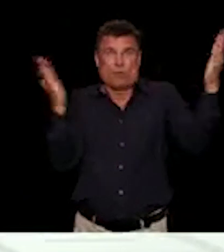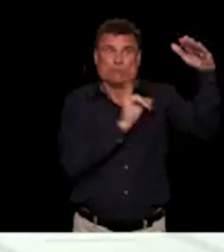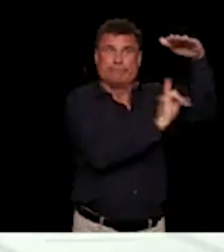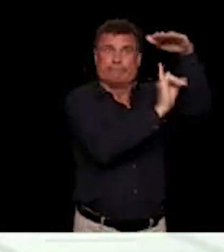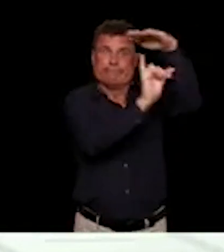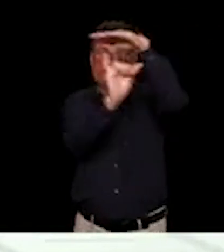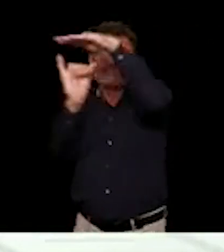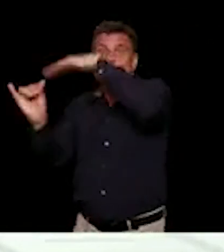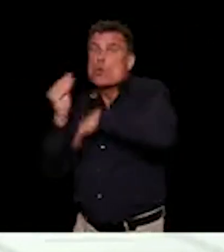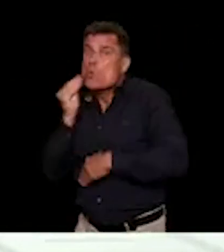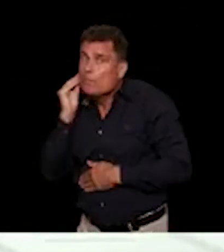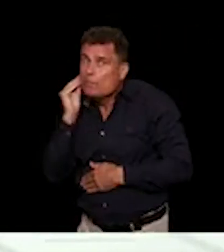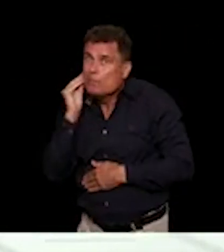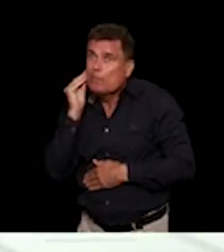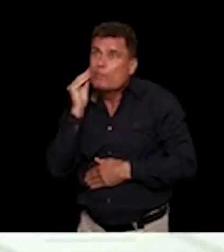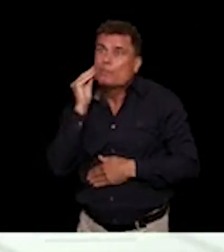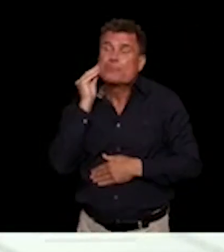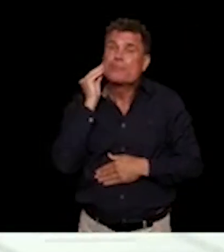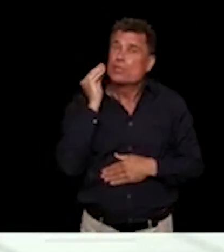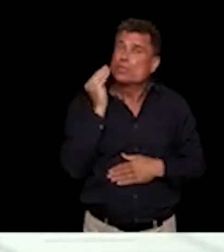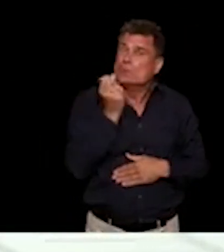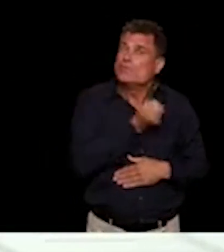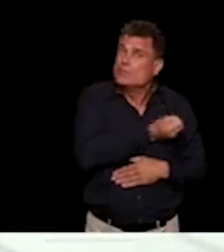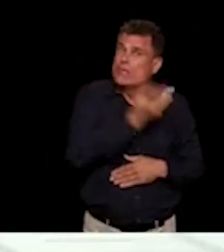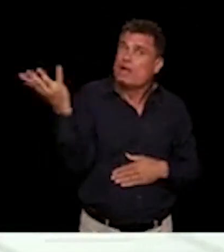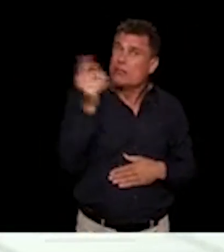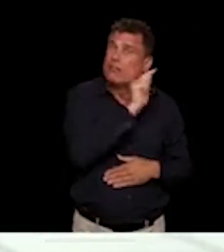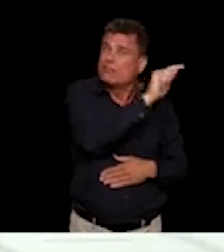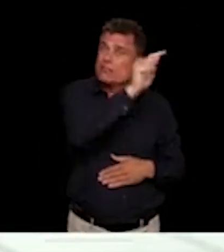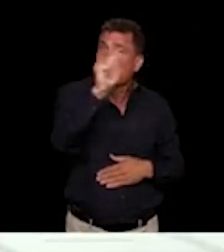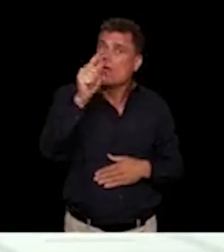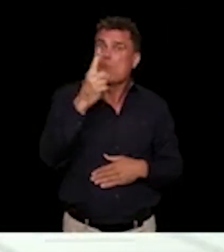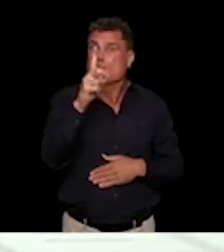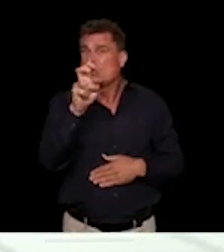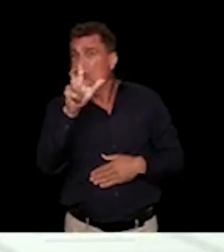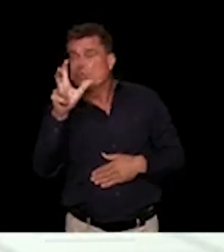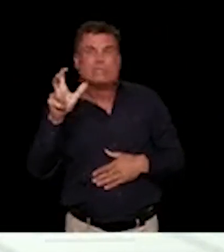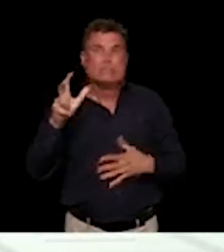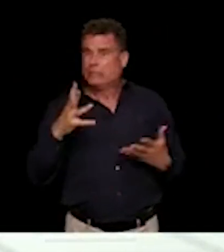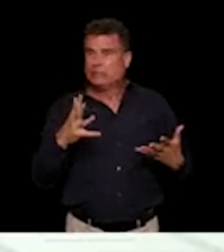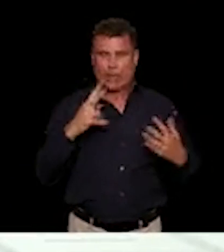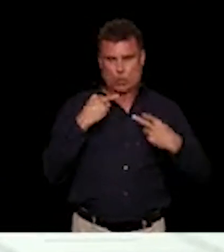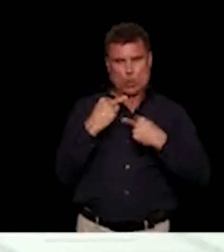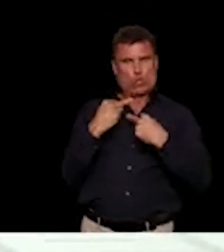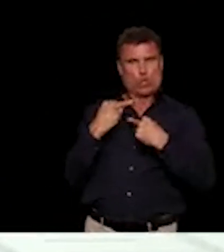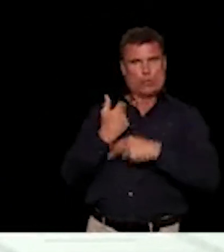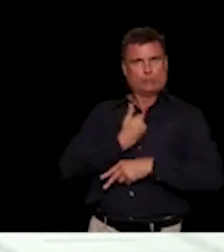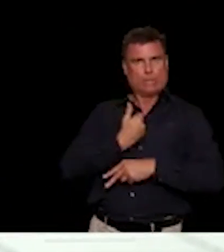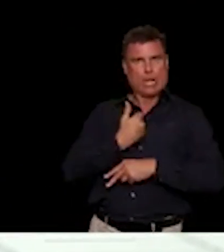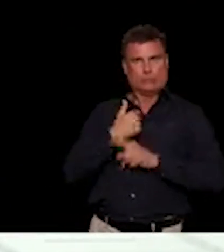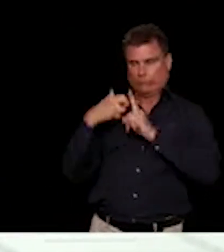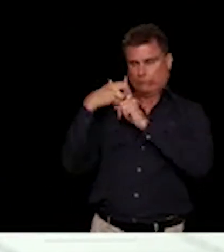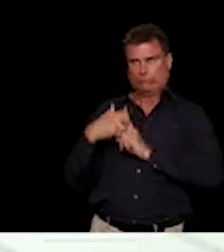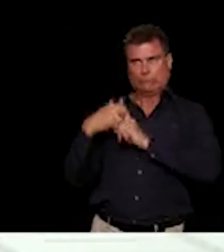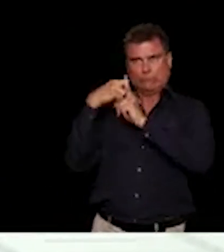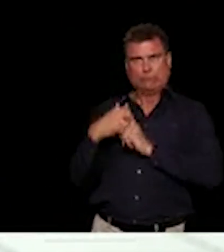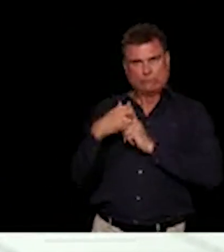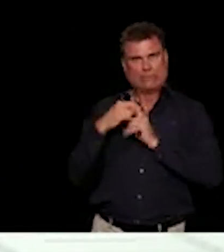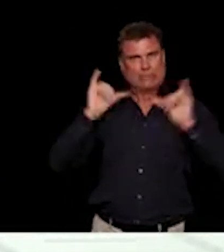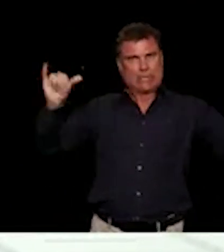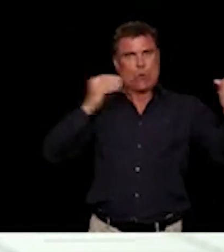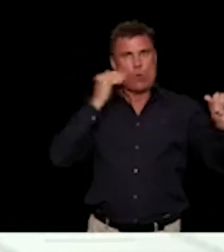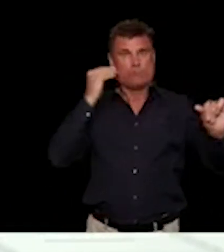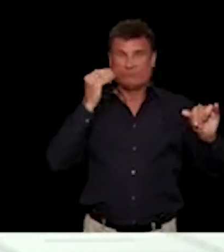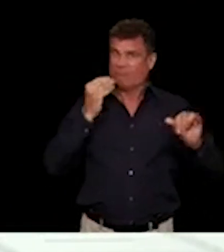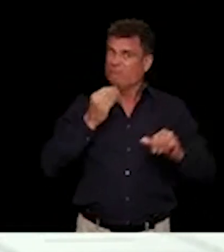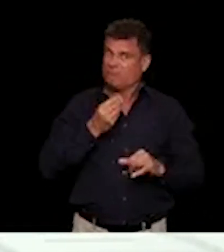and those with underlying health conditions, the potential for severe disease remains. Again, this may not apply to you,